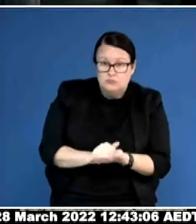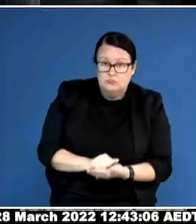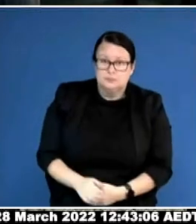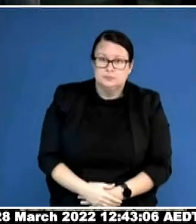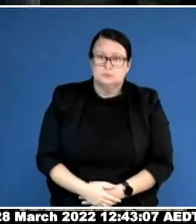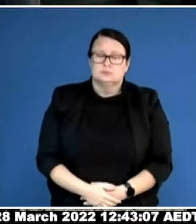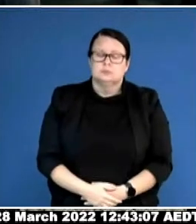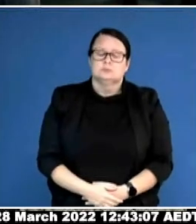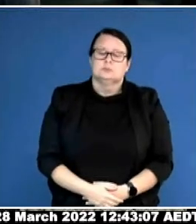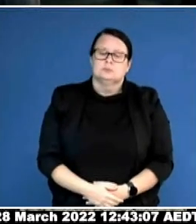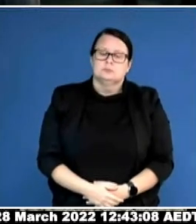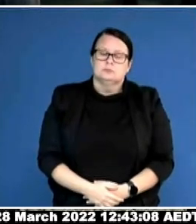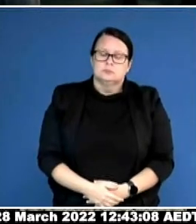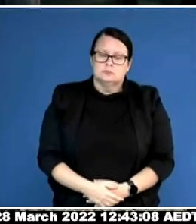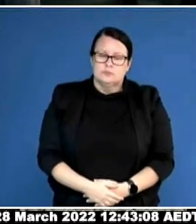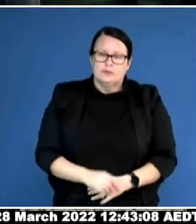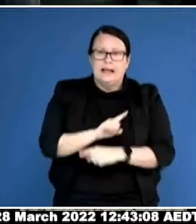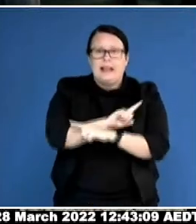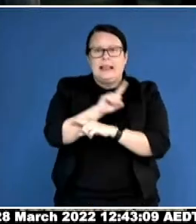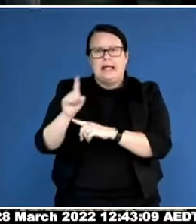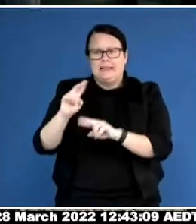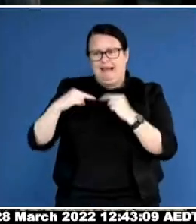Later, in a family therapy session,